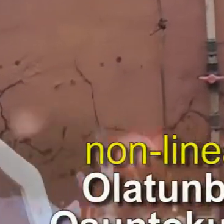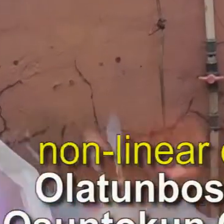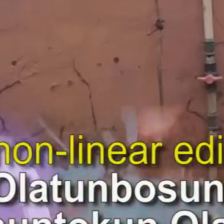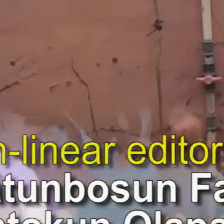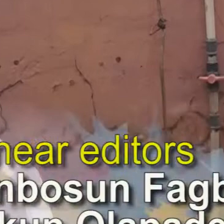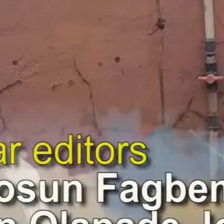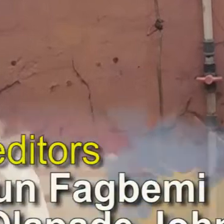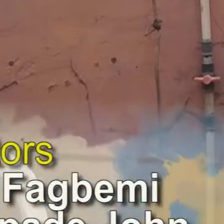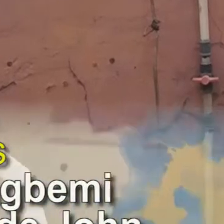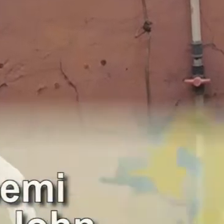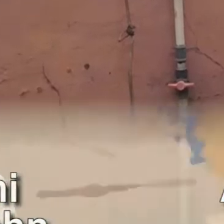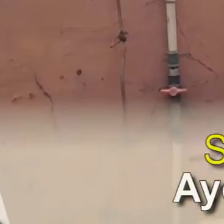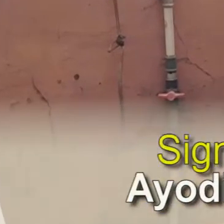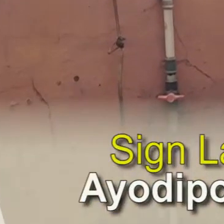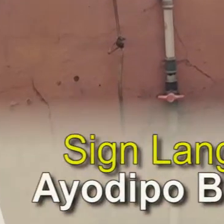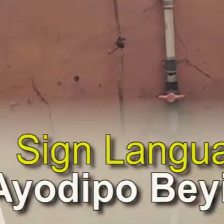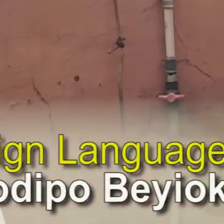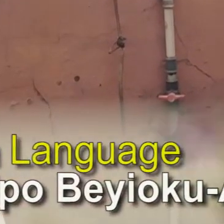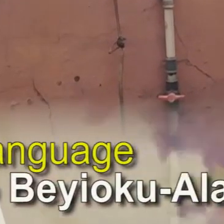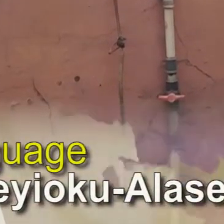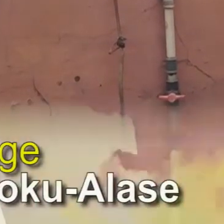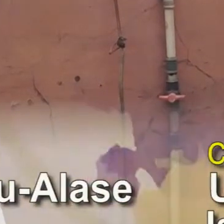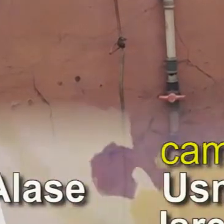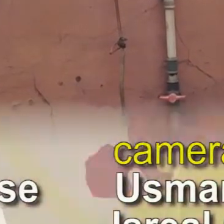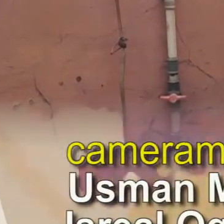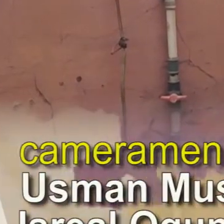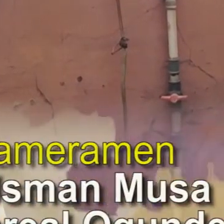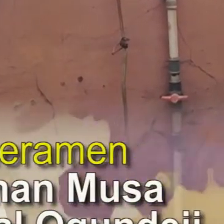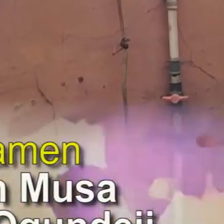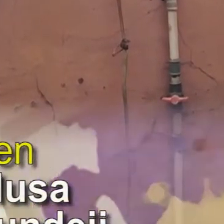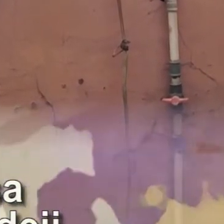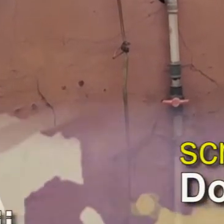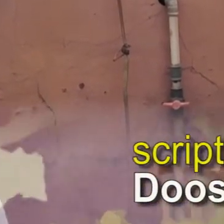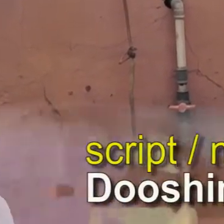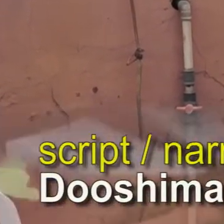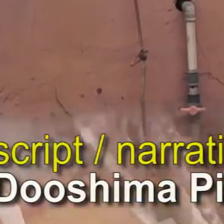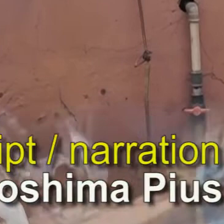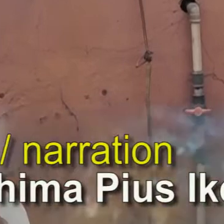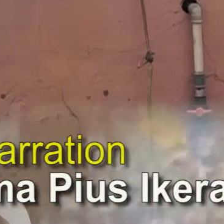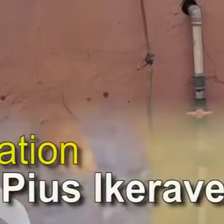I'm not sure if I'm going to be able to do that.